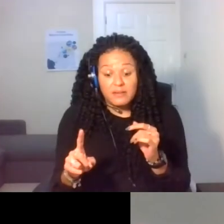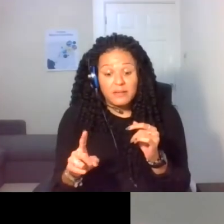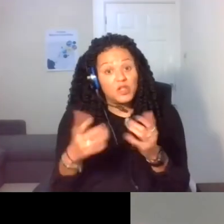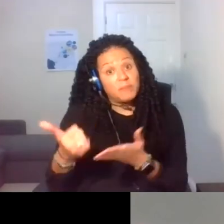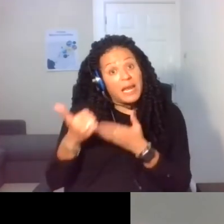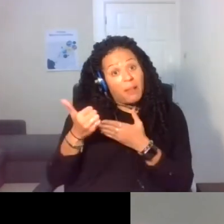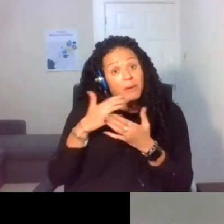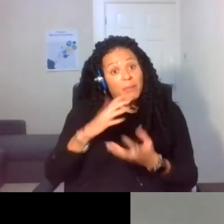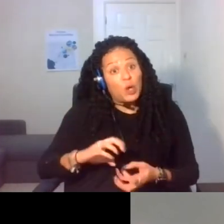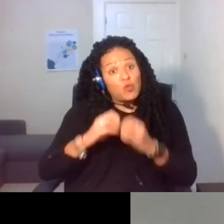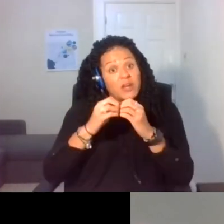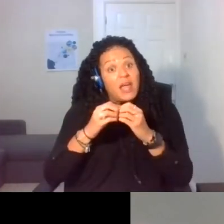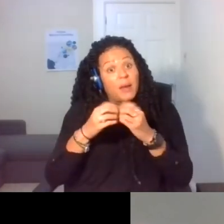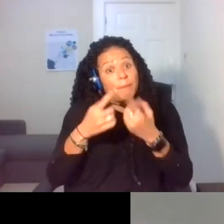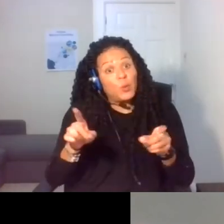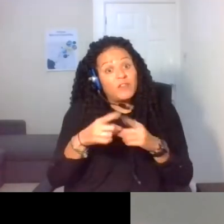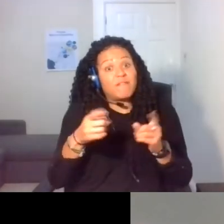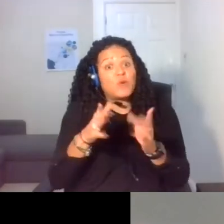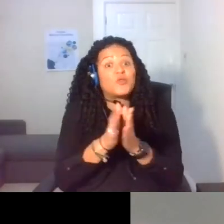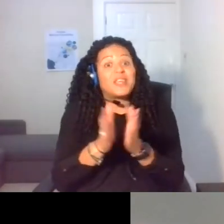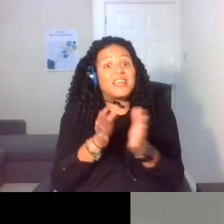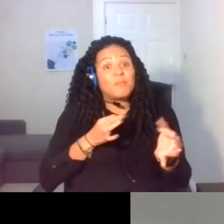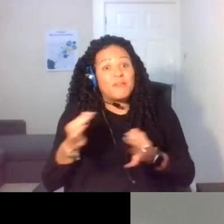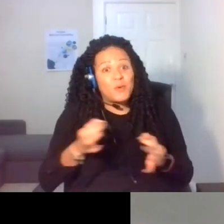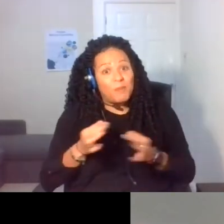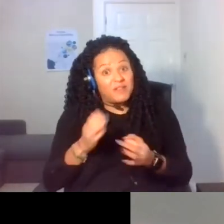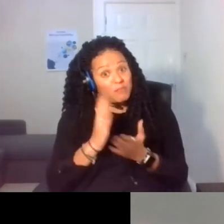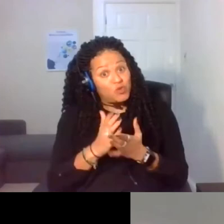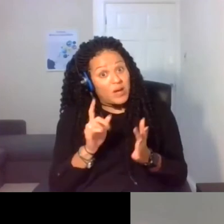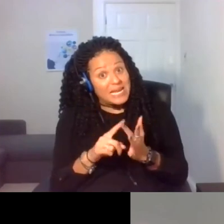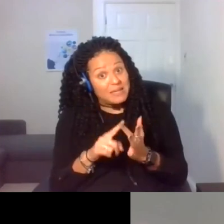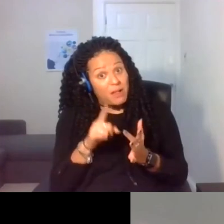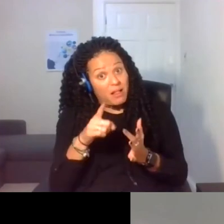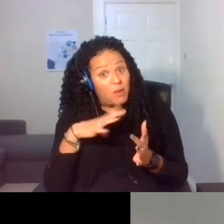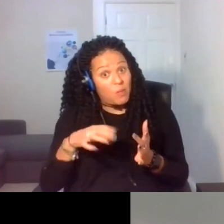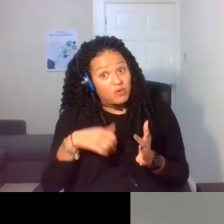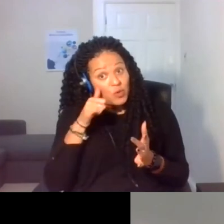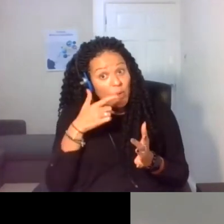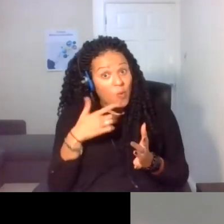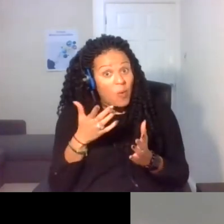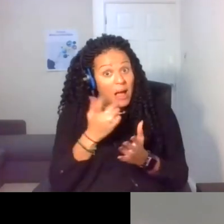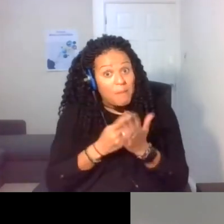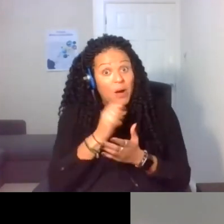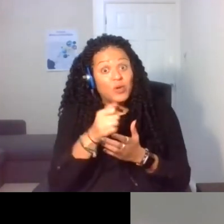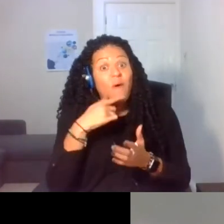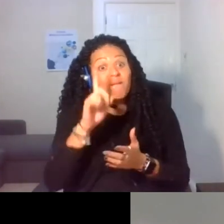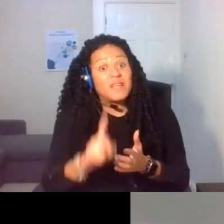for Sunday's performance. So I'm sure, Isabelle, the audience want to know all about your physics